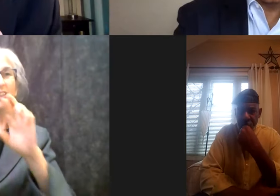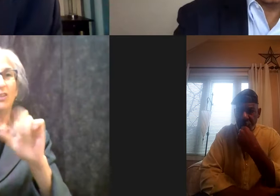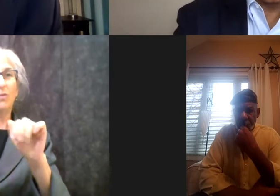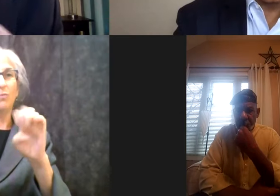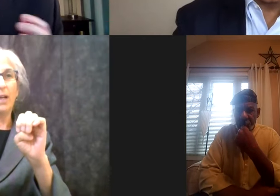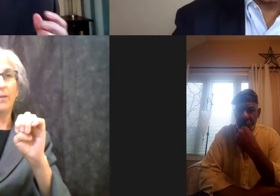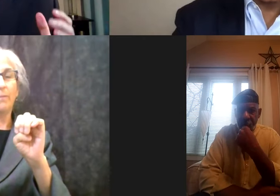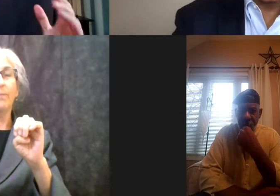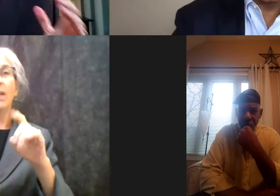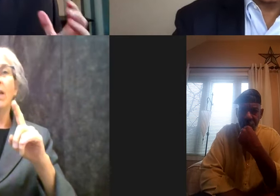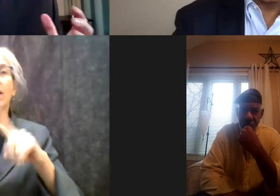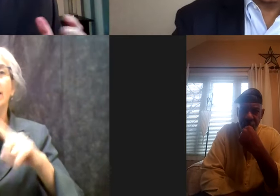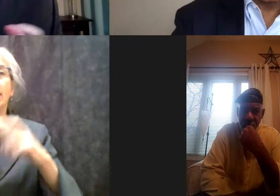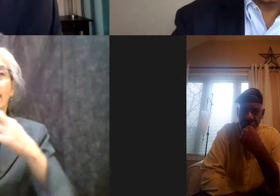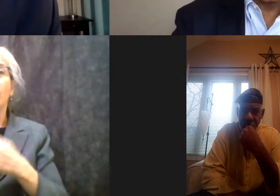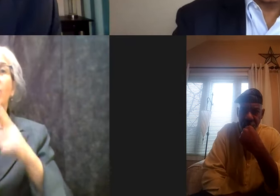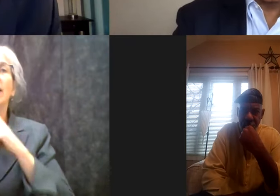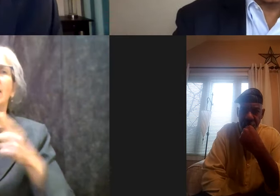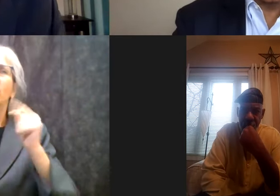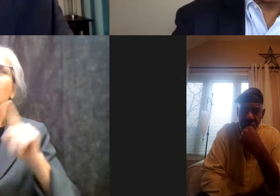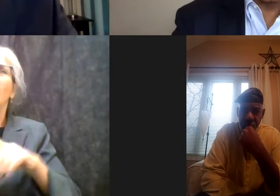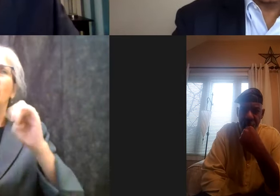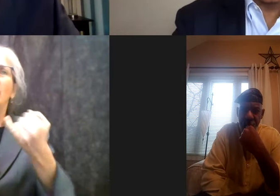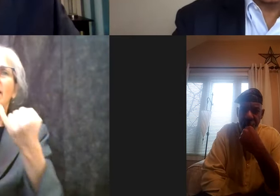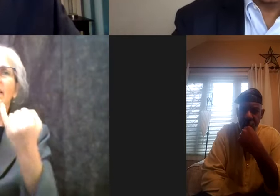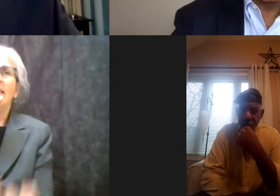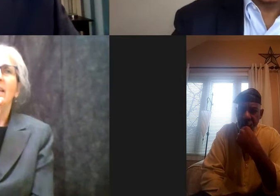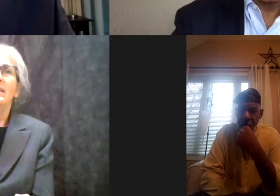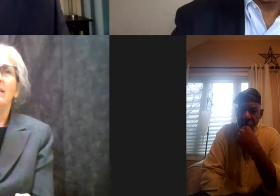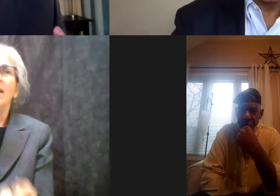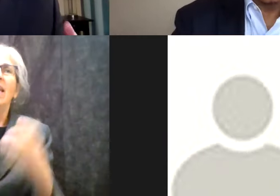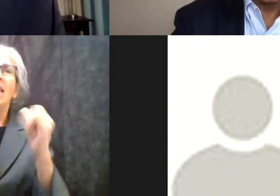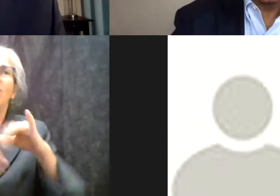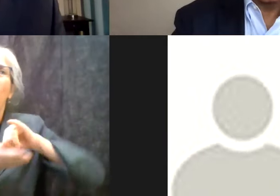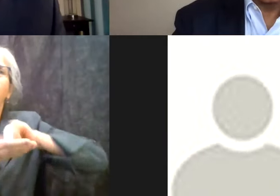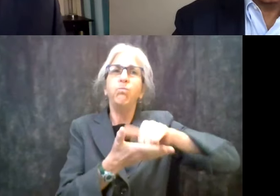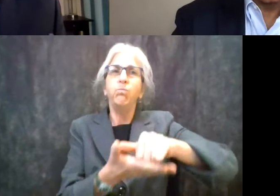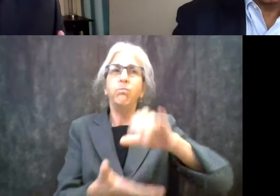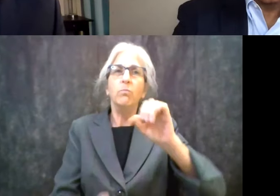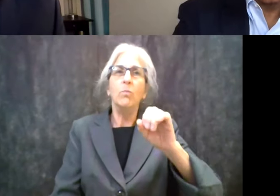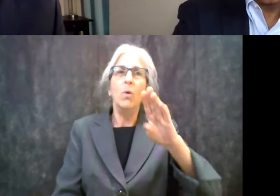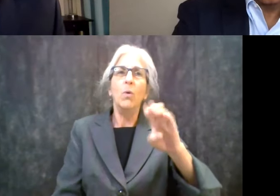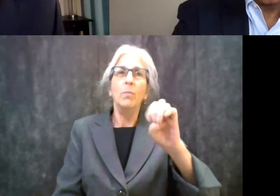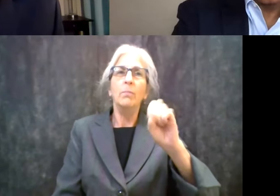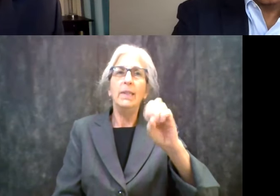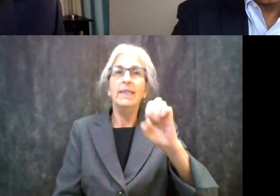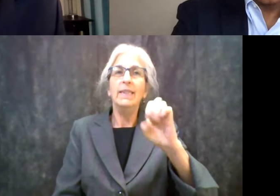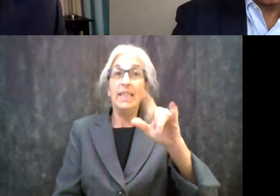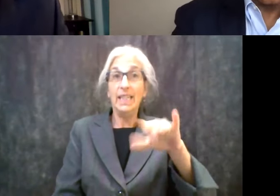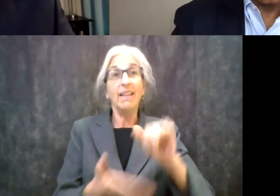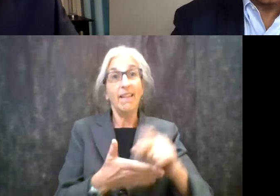thin. So obesity is associated with cancer. That is unequivocally established